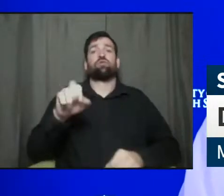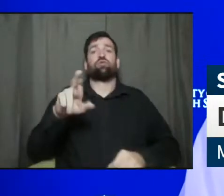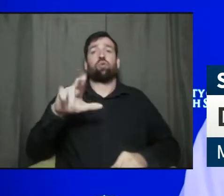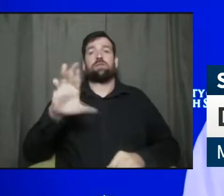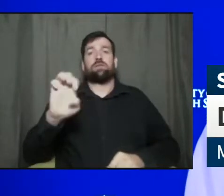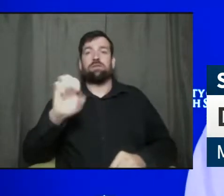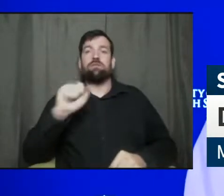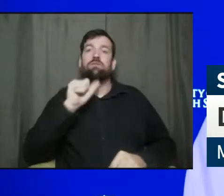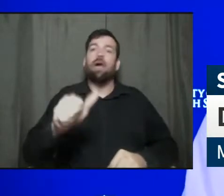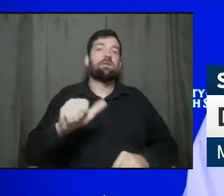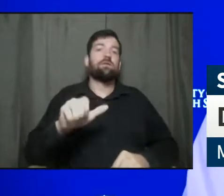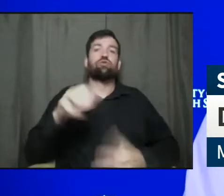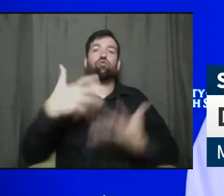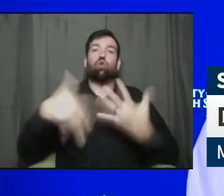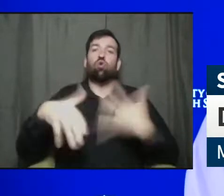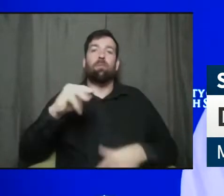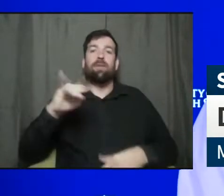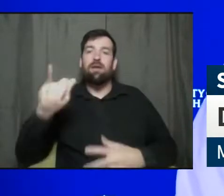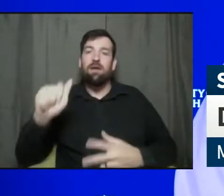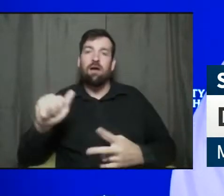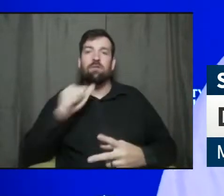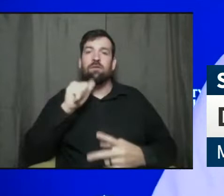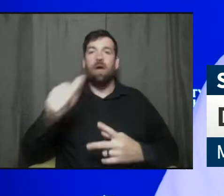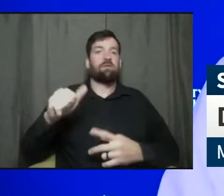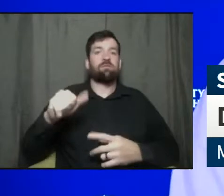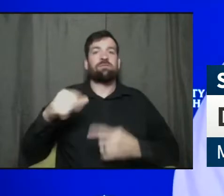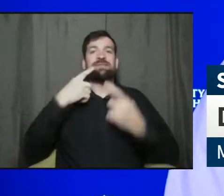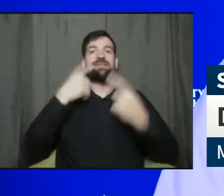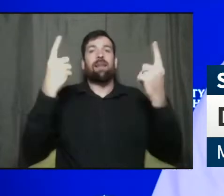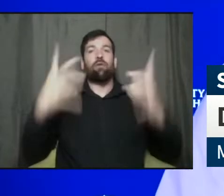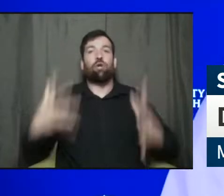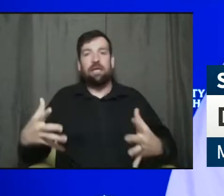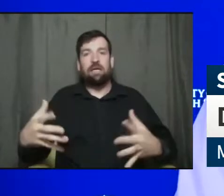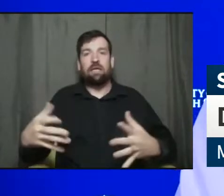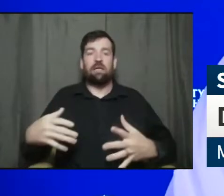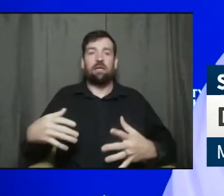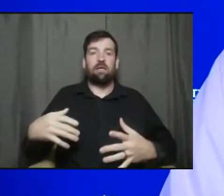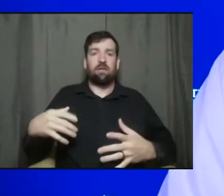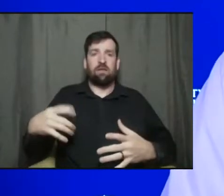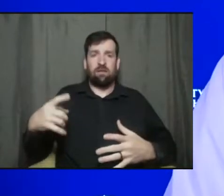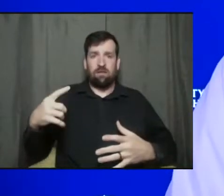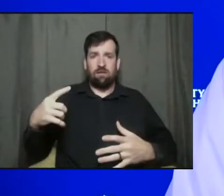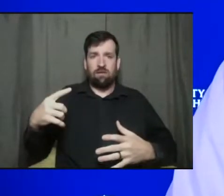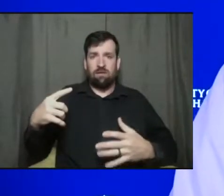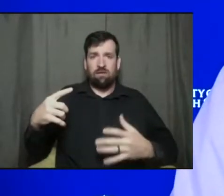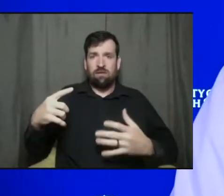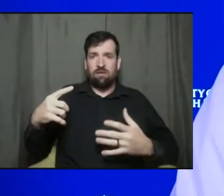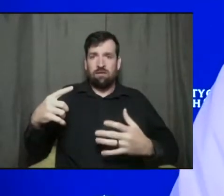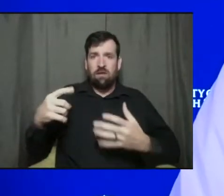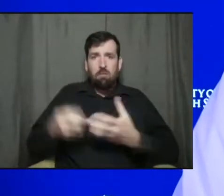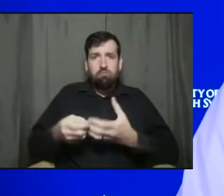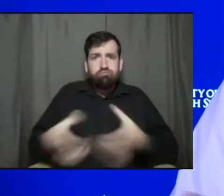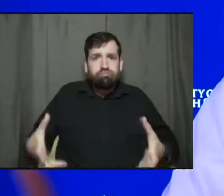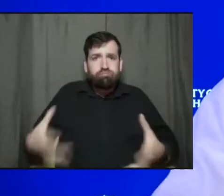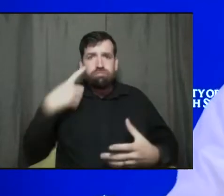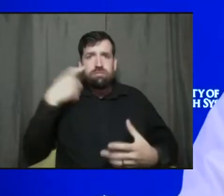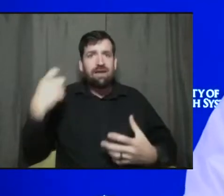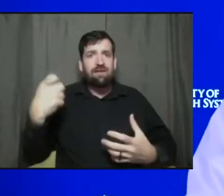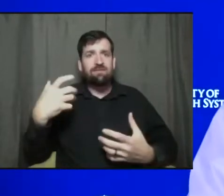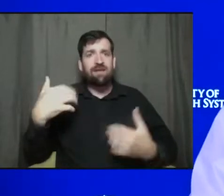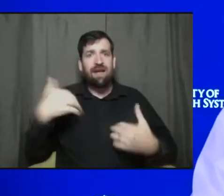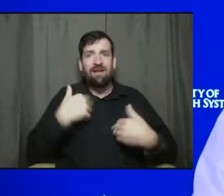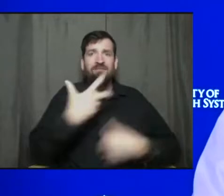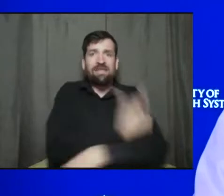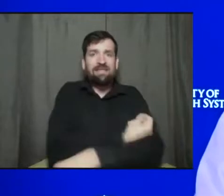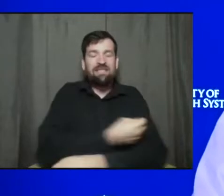celebrity talking about a relative of a friend whose testicles blew up because they got a vaccine. These patients, even though this was fast-tracked, just